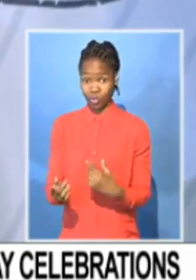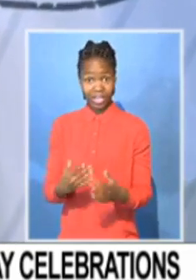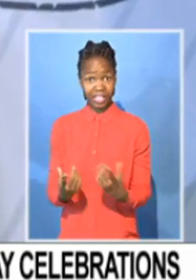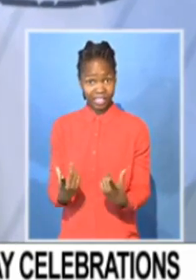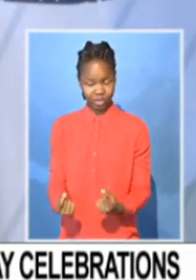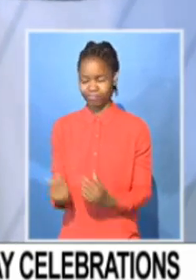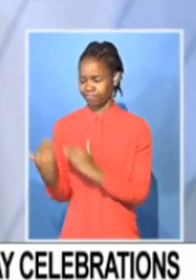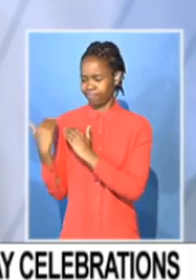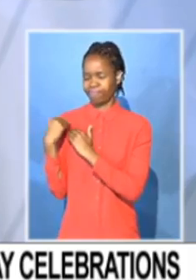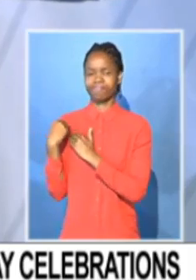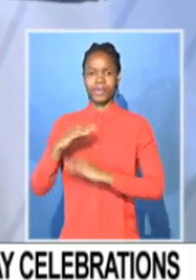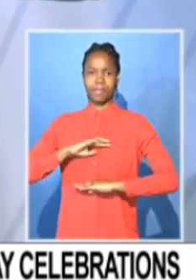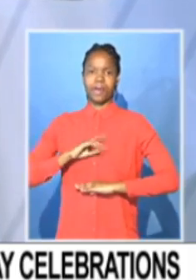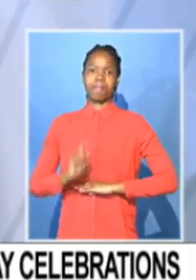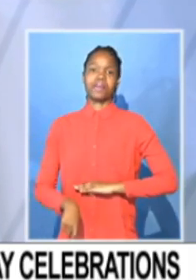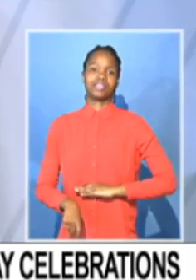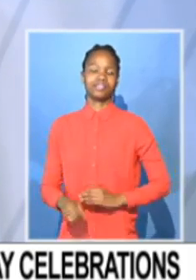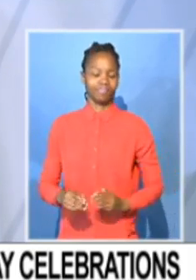in every community.